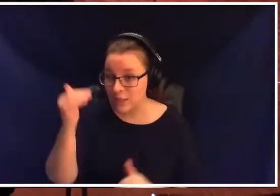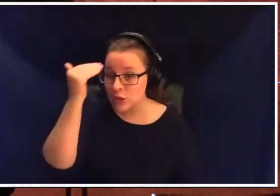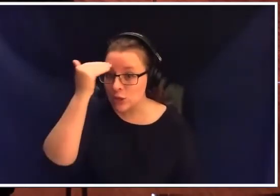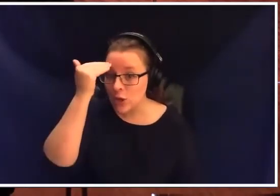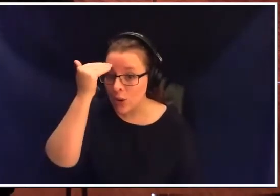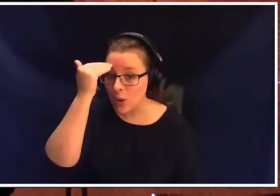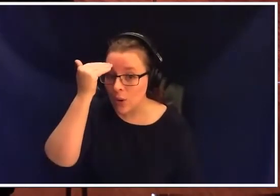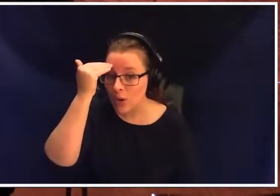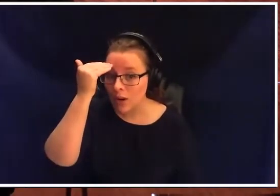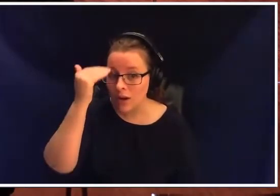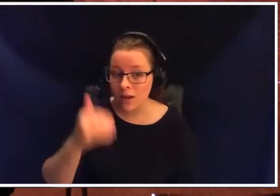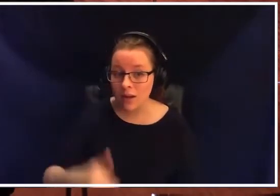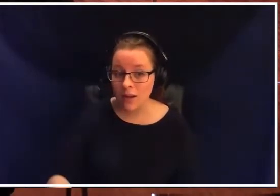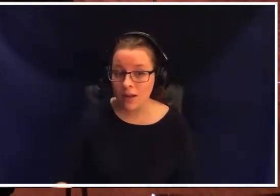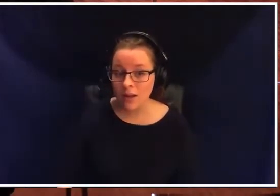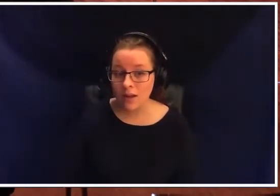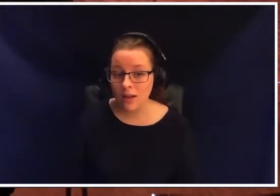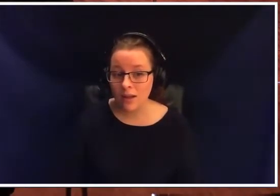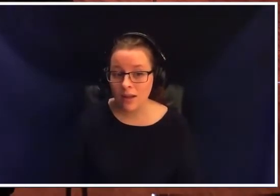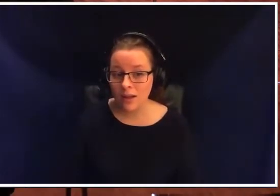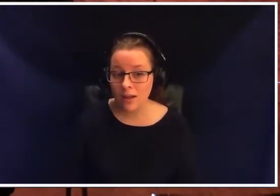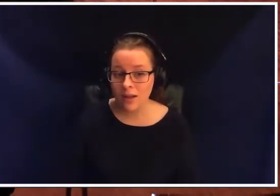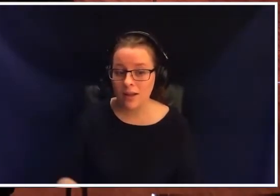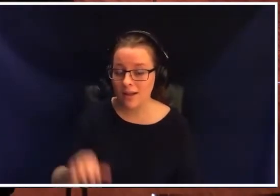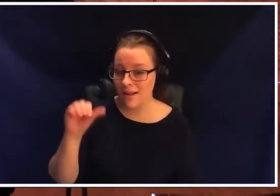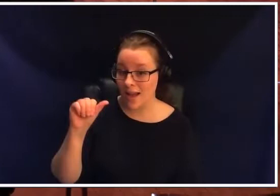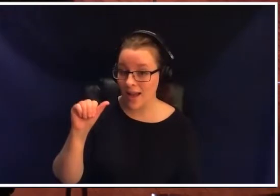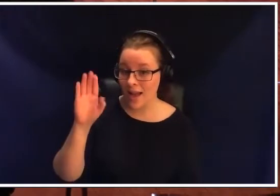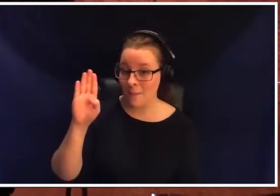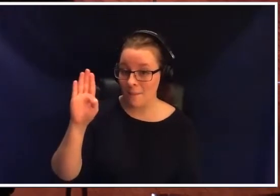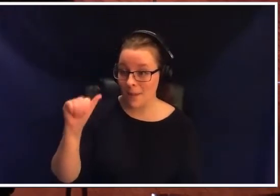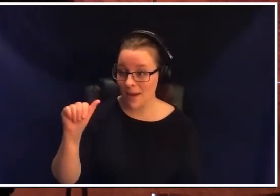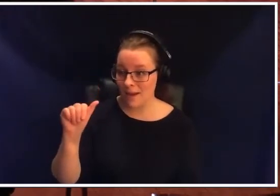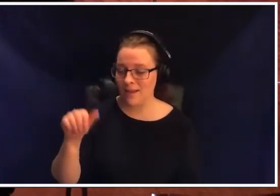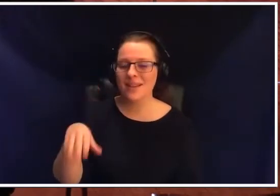this hit band, ABBA. So this is Mamma Mia.